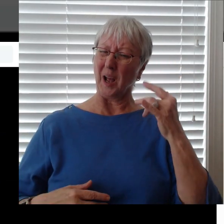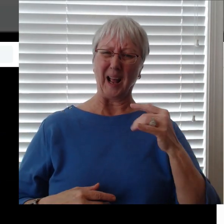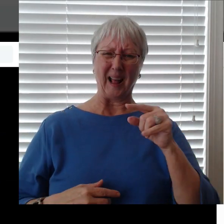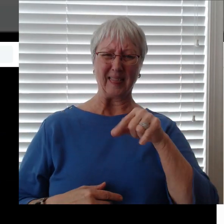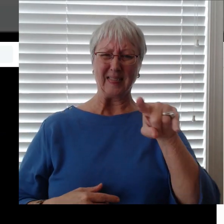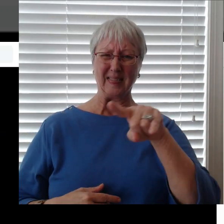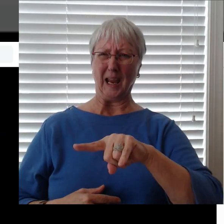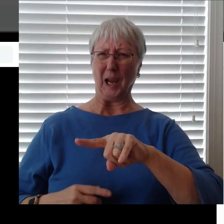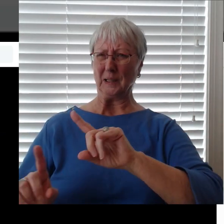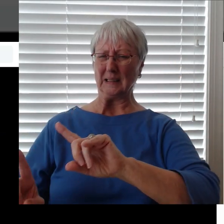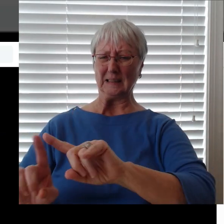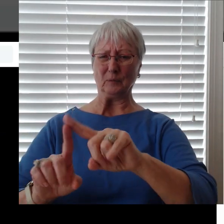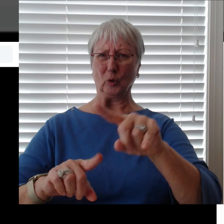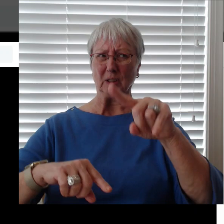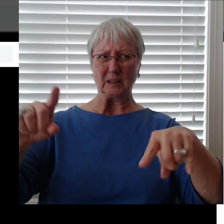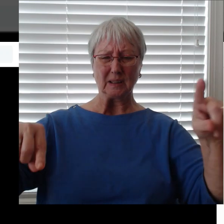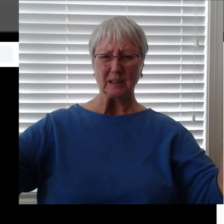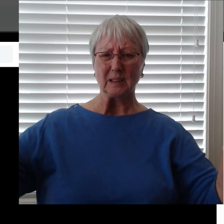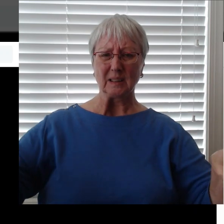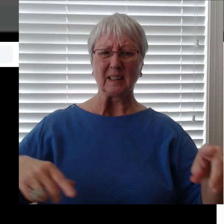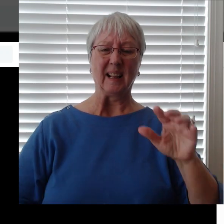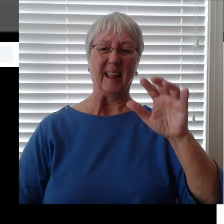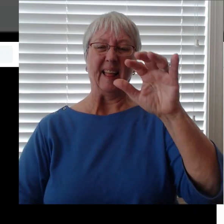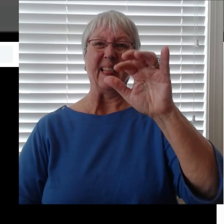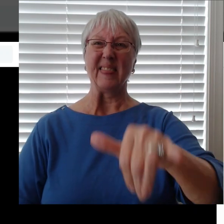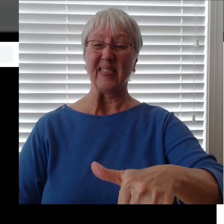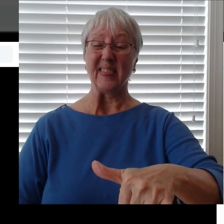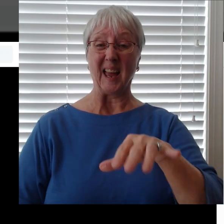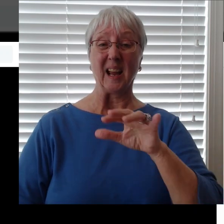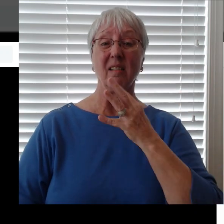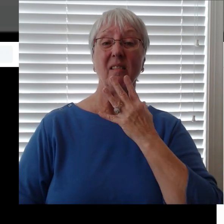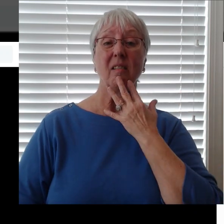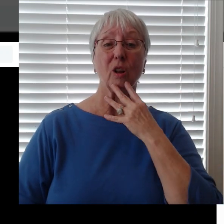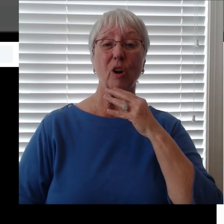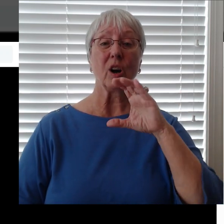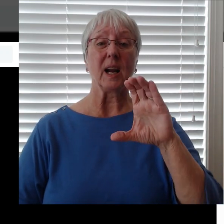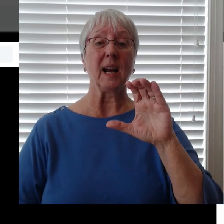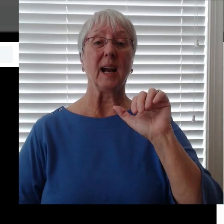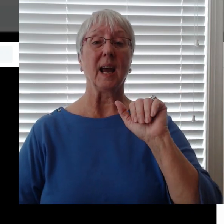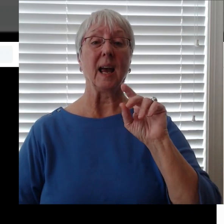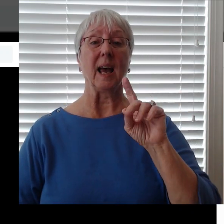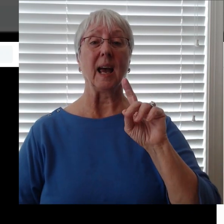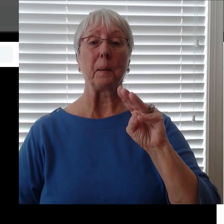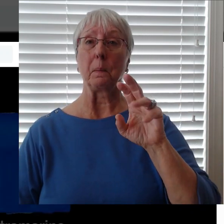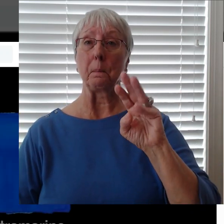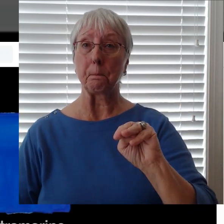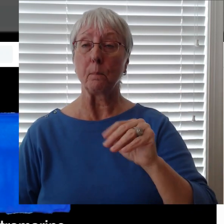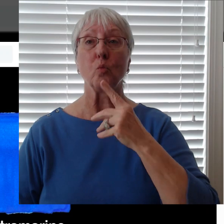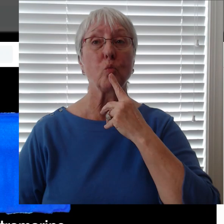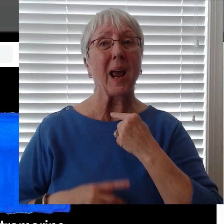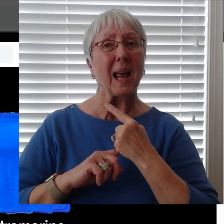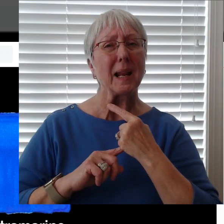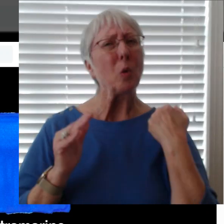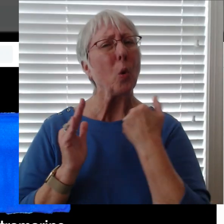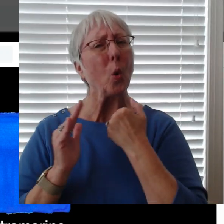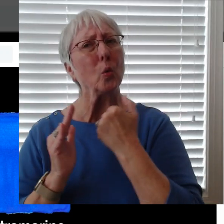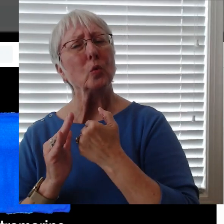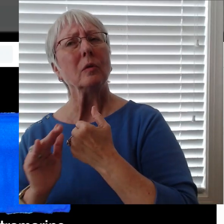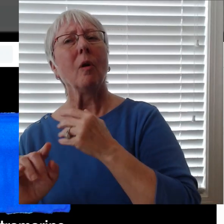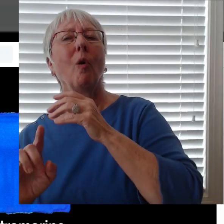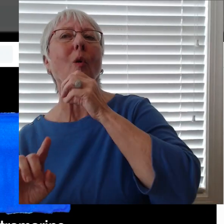It's because cadmium red is closer to orange than the other primary reds, and ultramarine is closer to